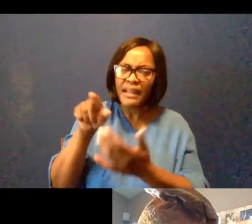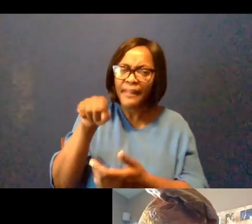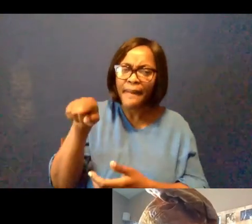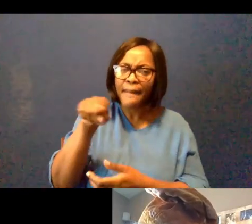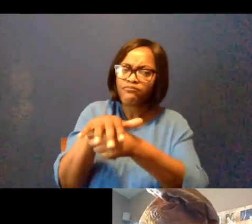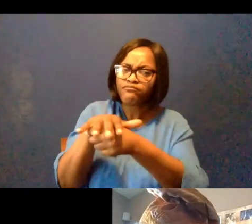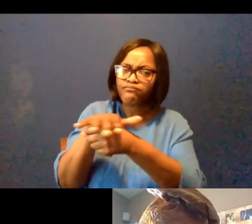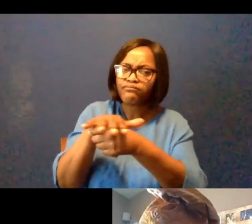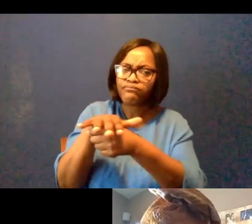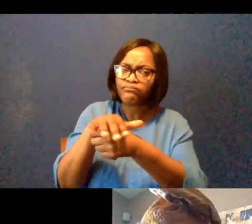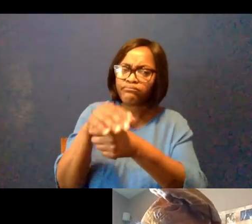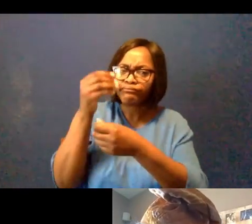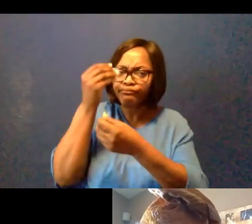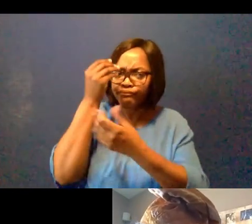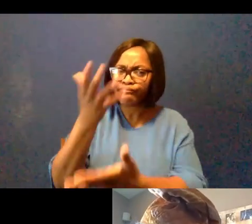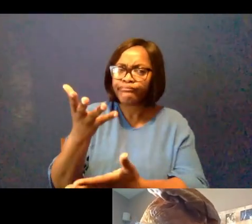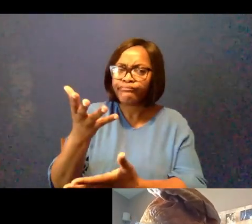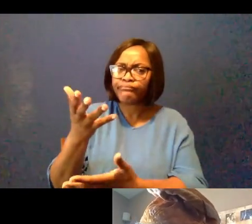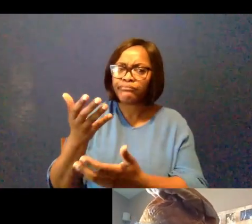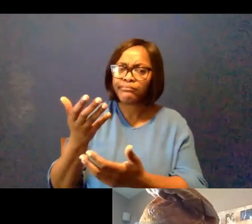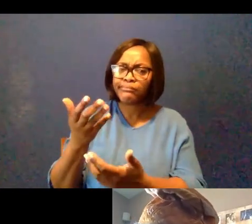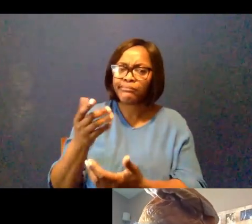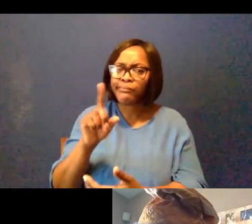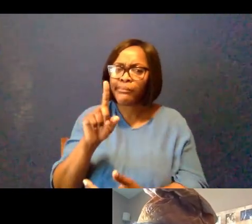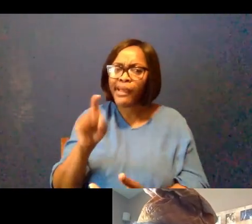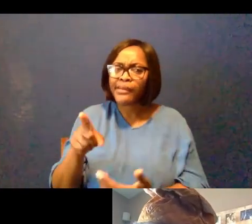So I hope that answers